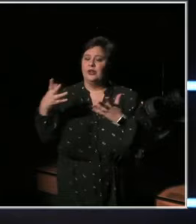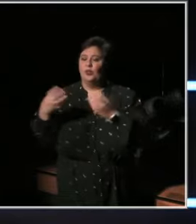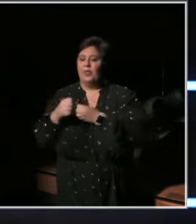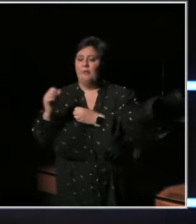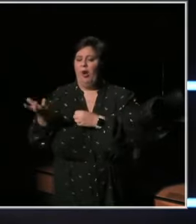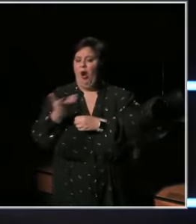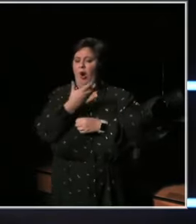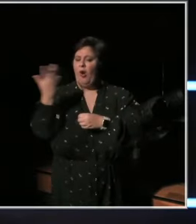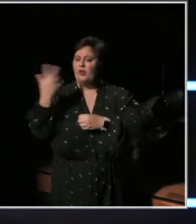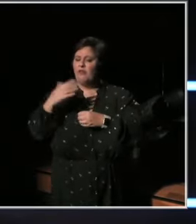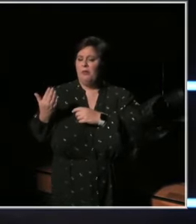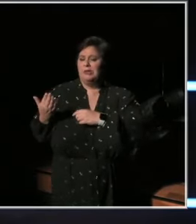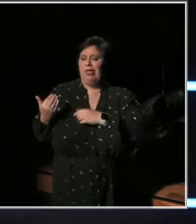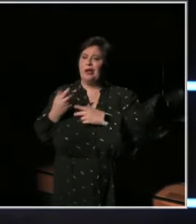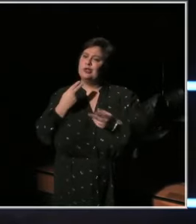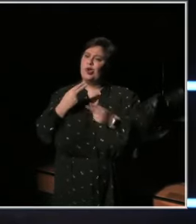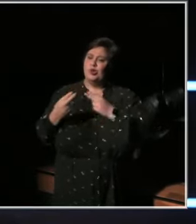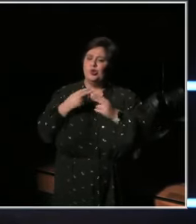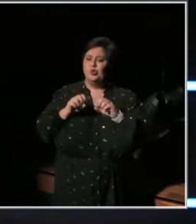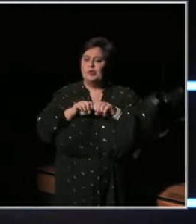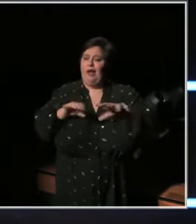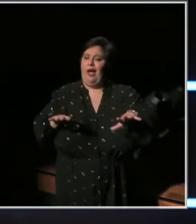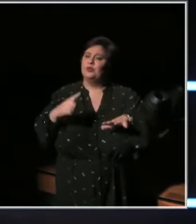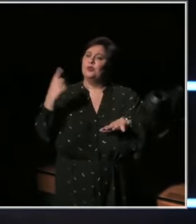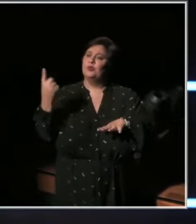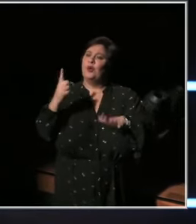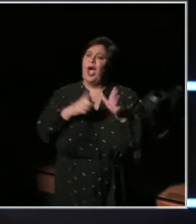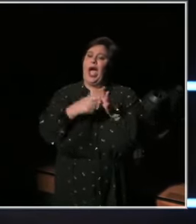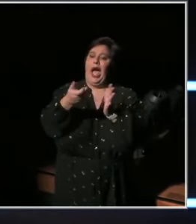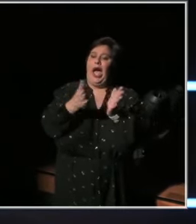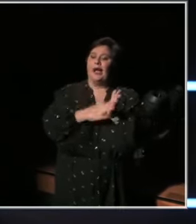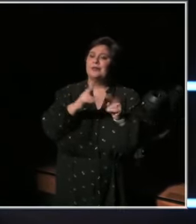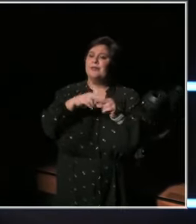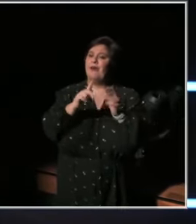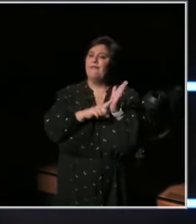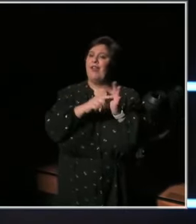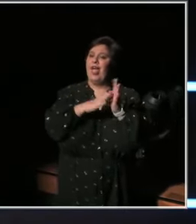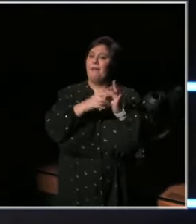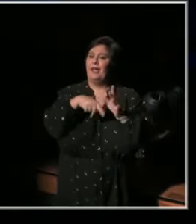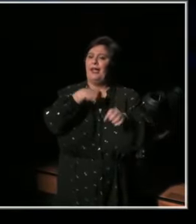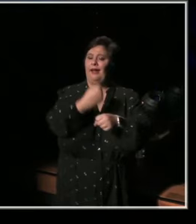him, hot from his latest new cast, it's Adam Fleming.